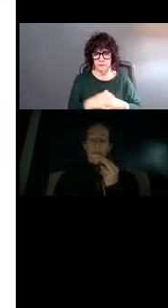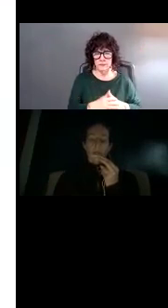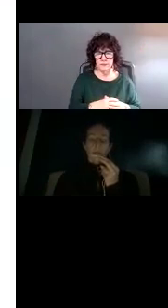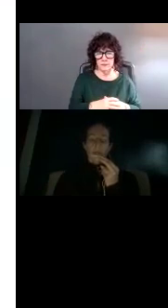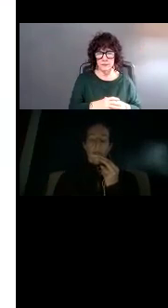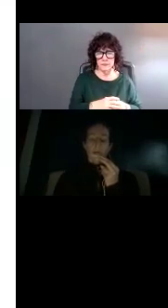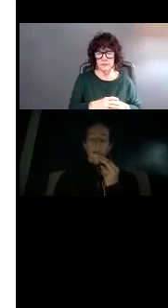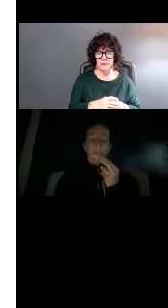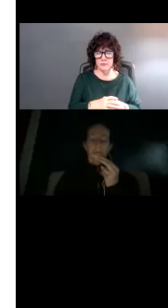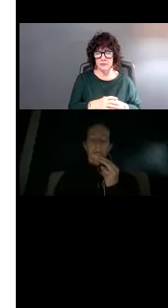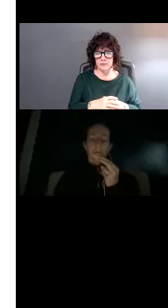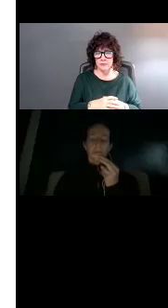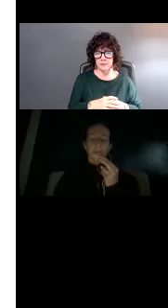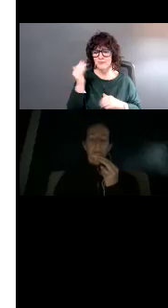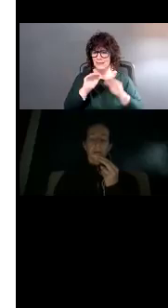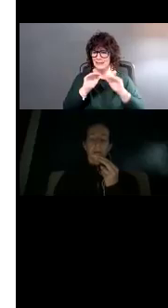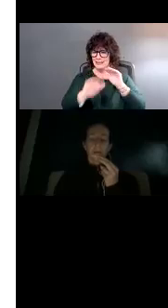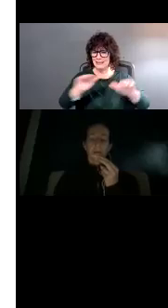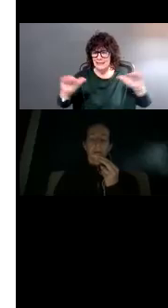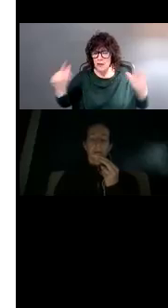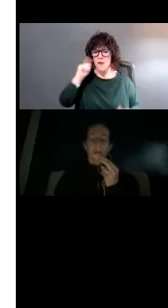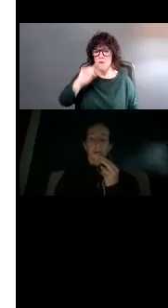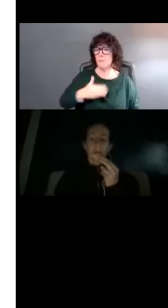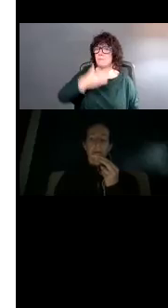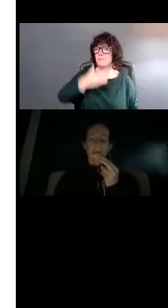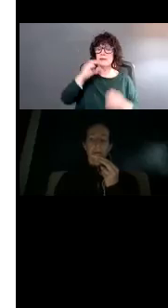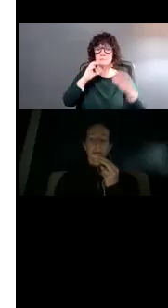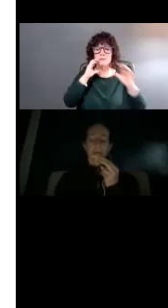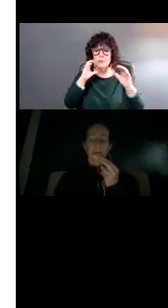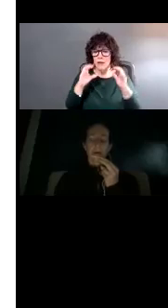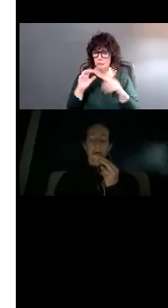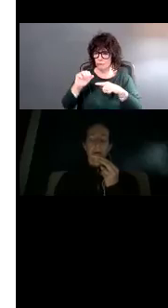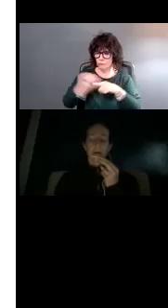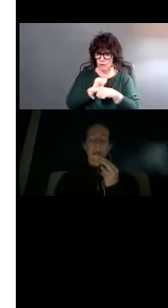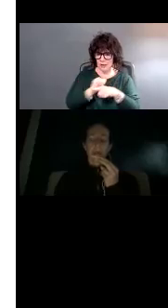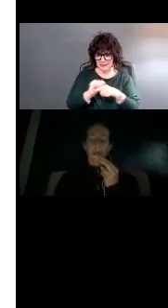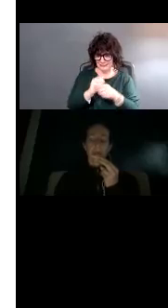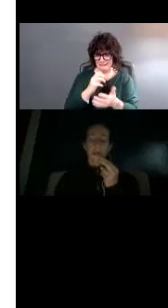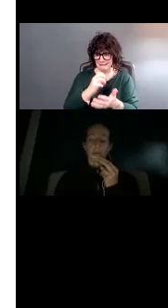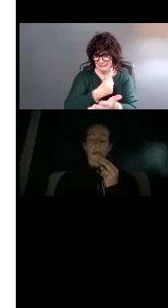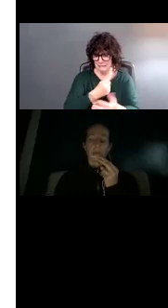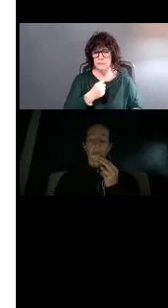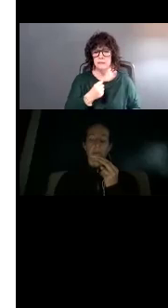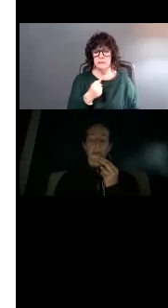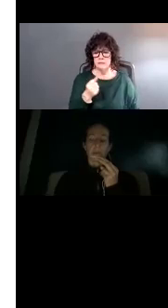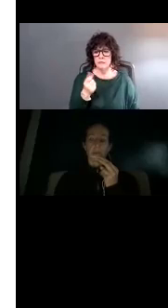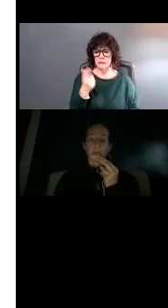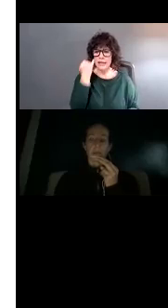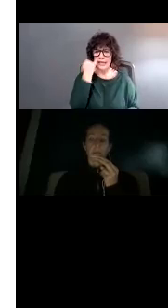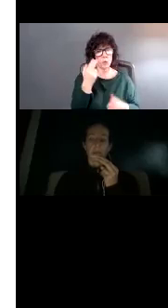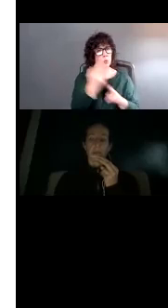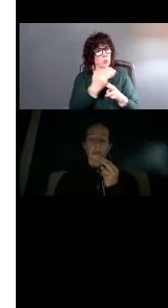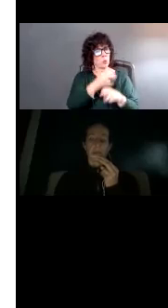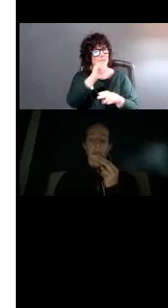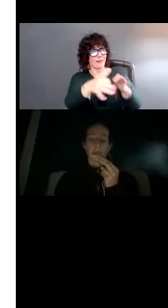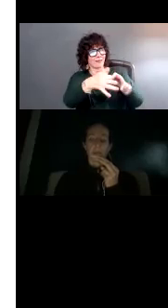language channel, please stay in that channel, in that language. You can click where it says mute original audio.